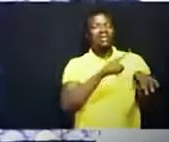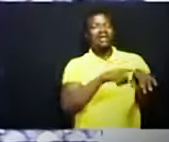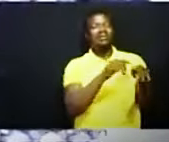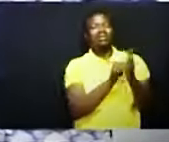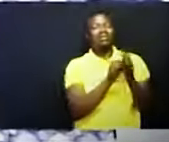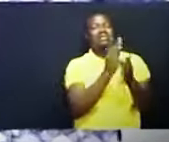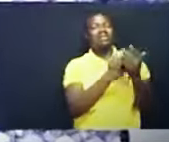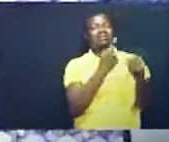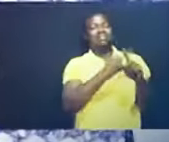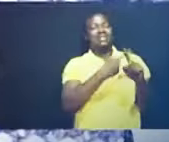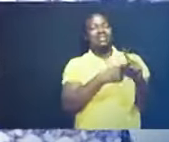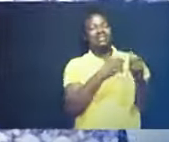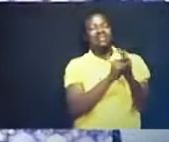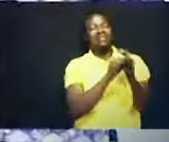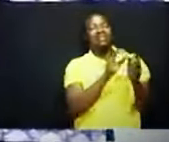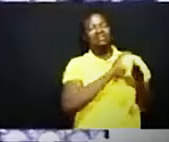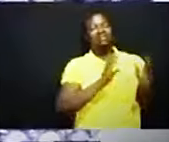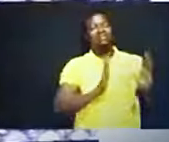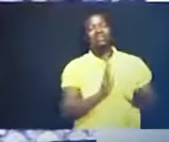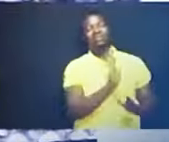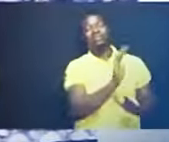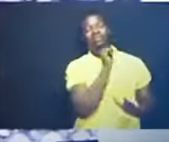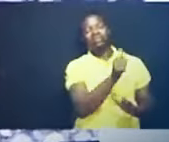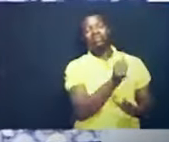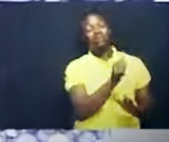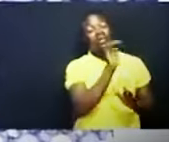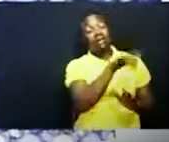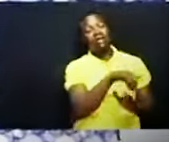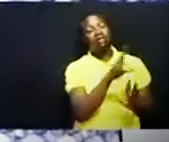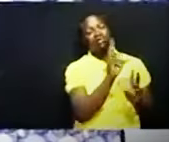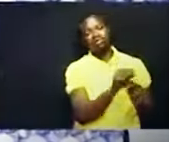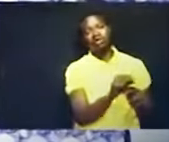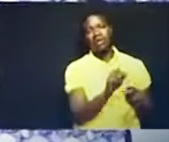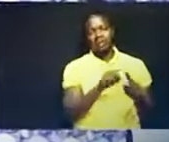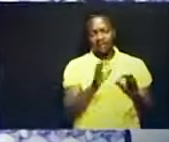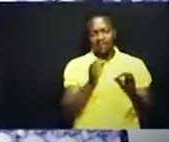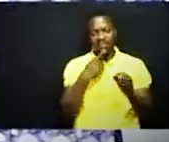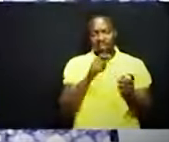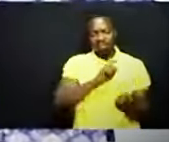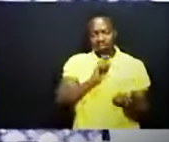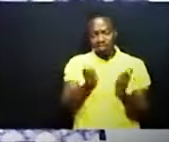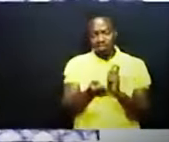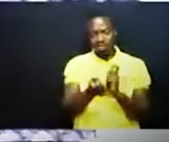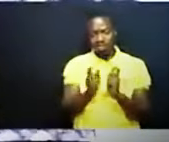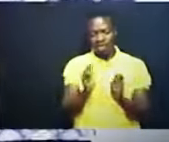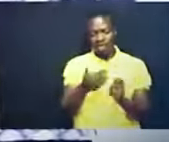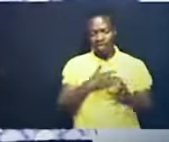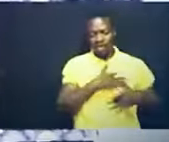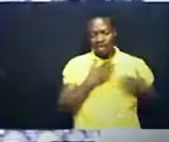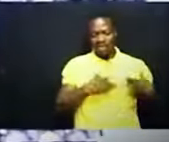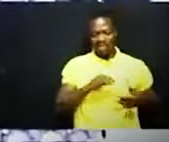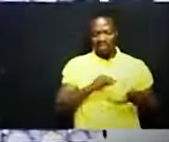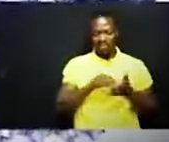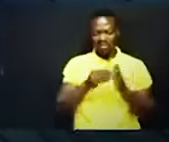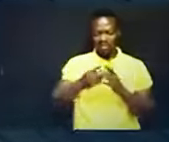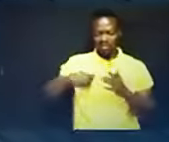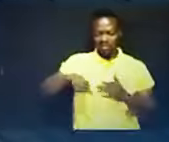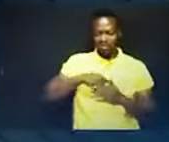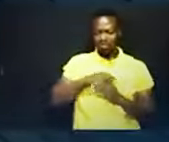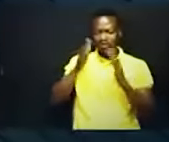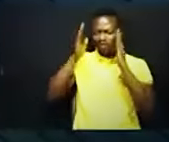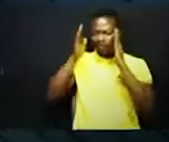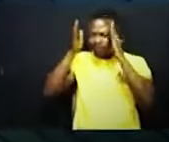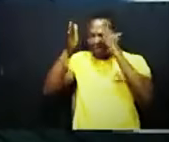So when we are talking about reposition our heart, we are talking about taking pleasure in God Himself. To